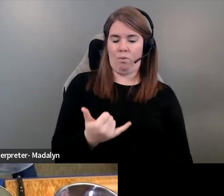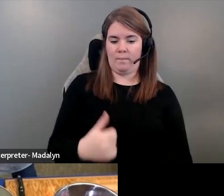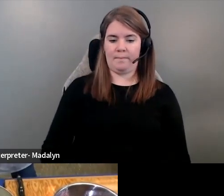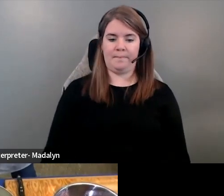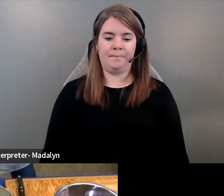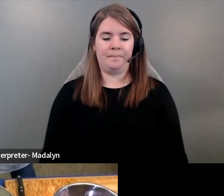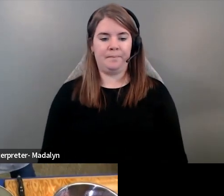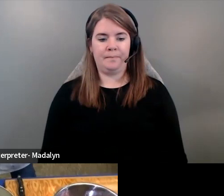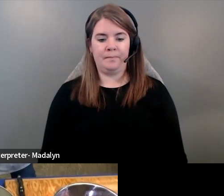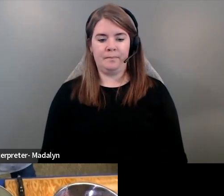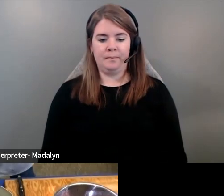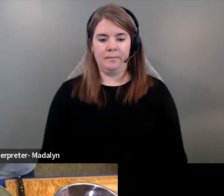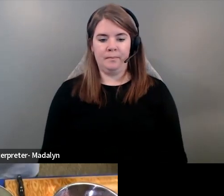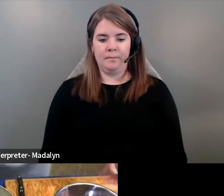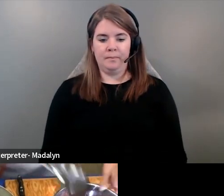Let's take a spoon,